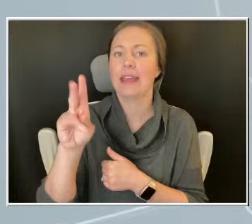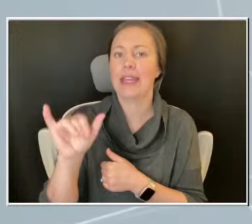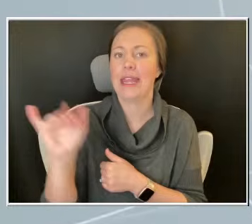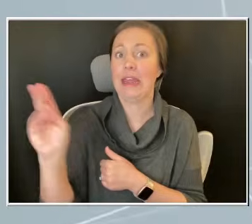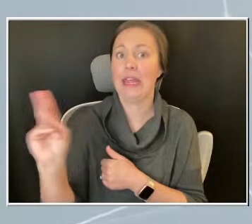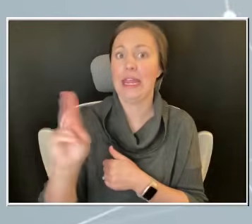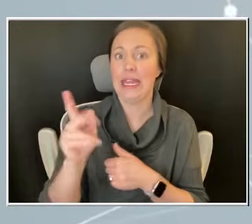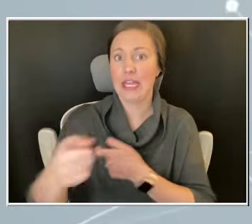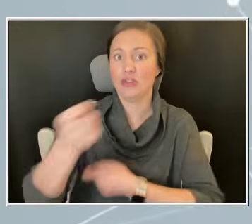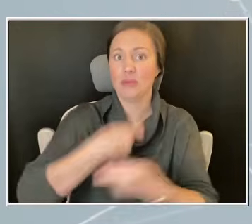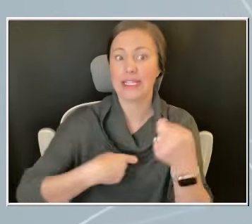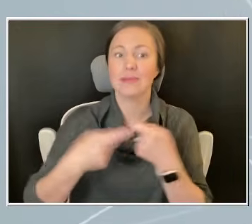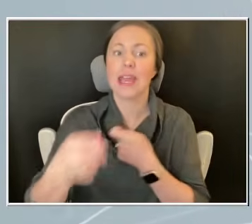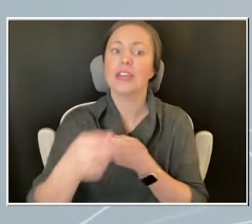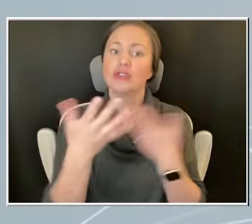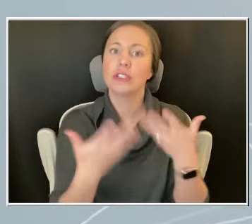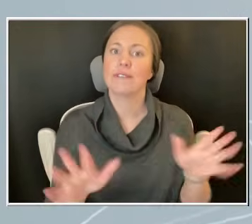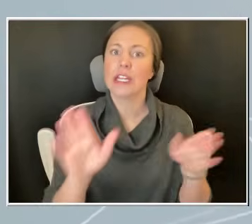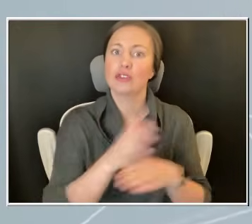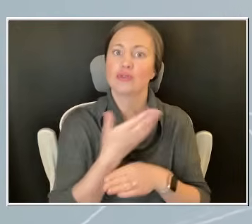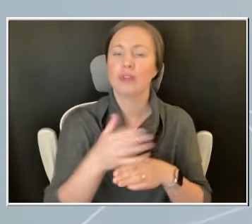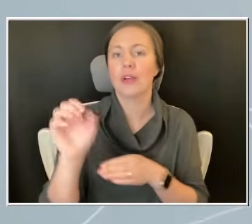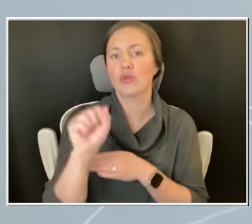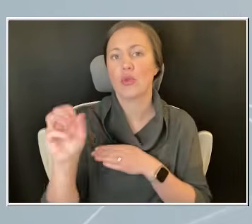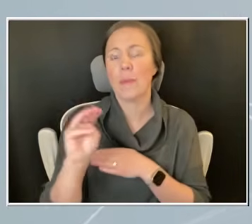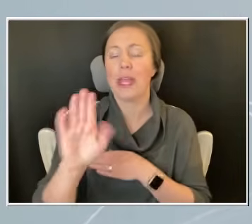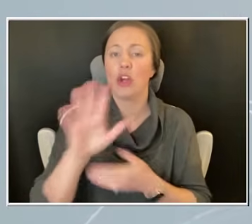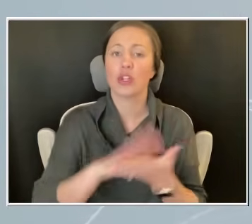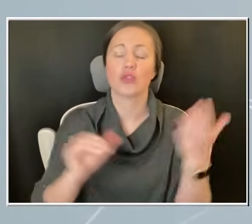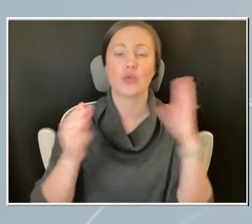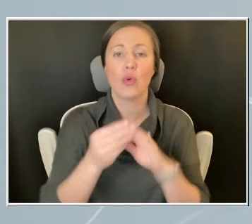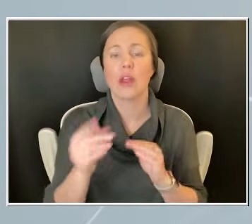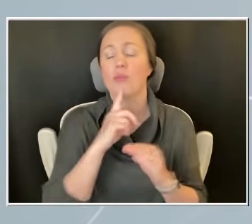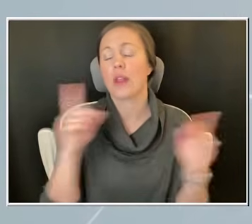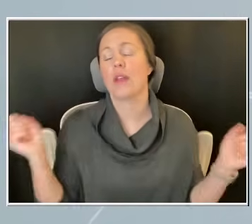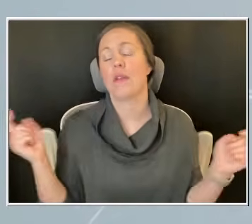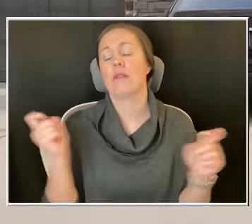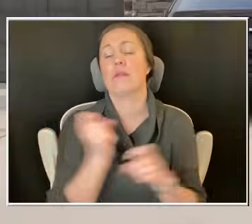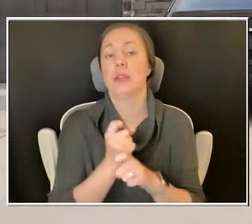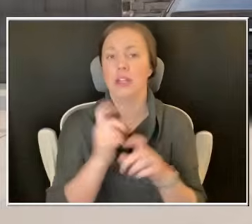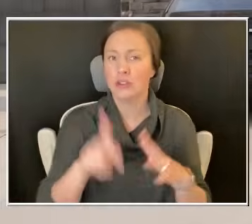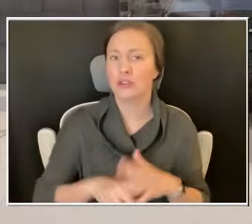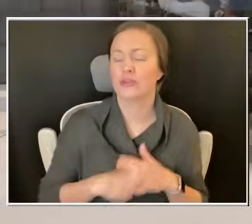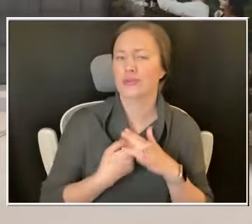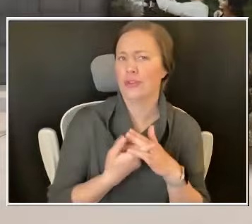for a kidney. Her story is quite complicated. Here is where it began.